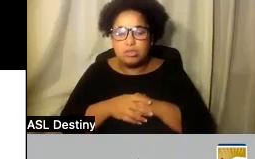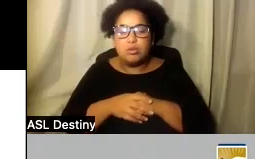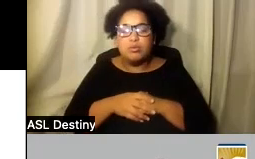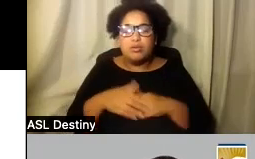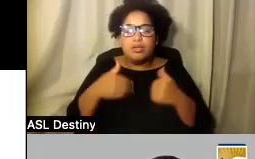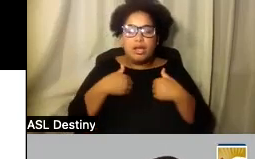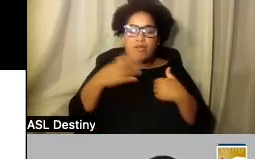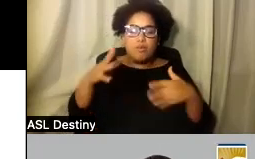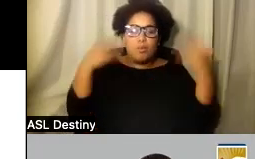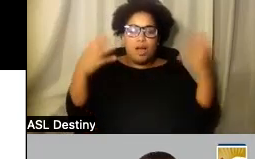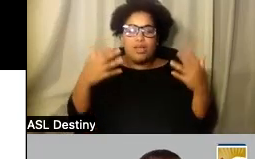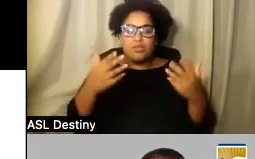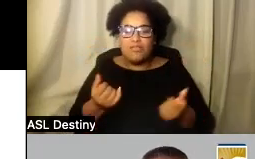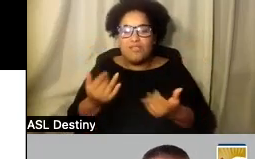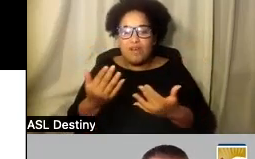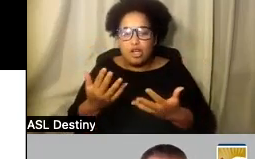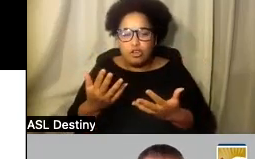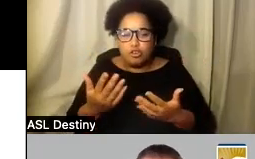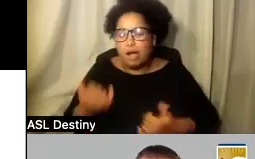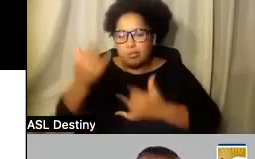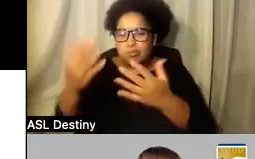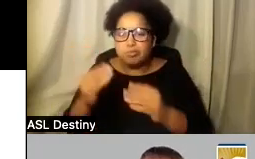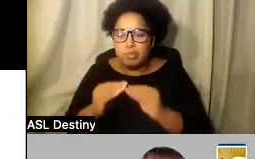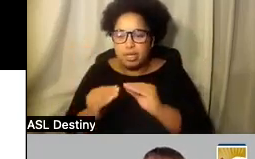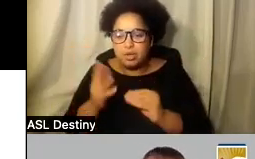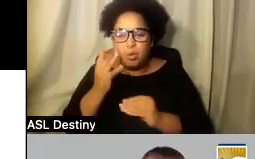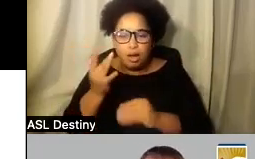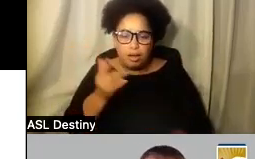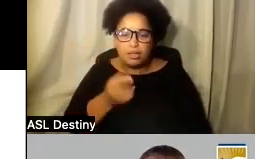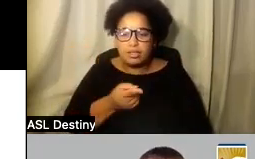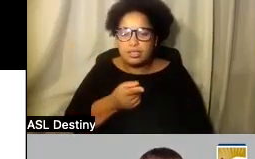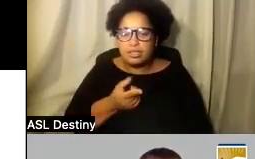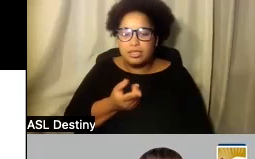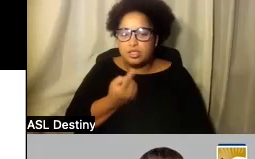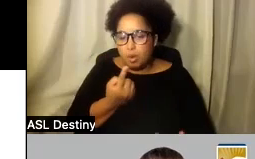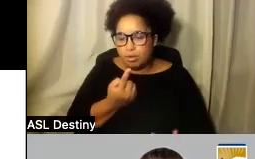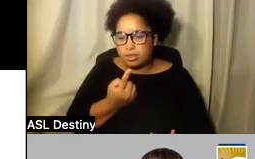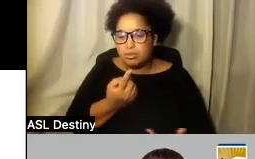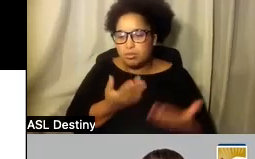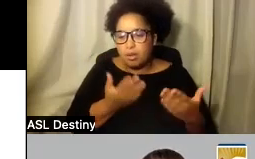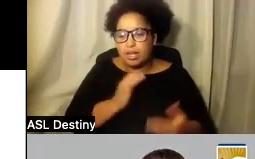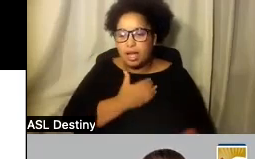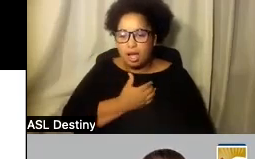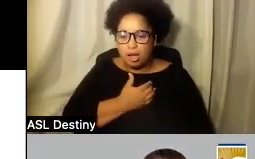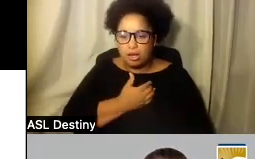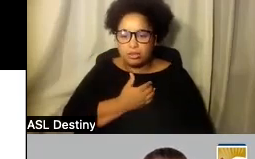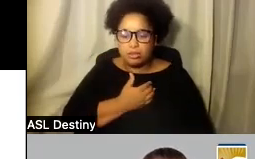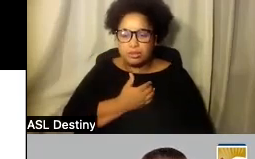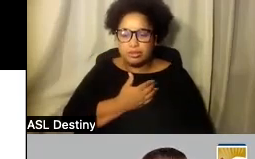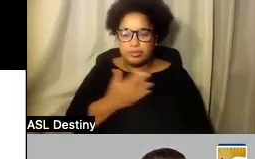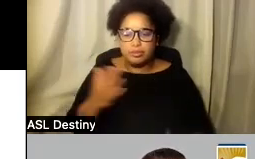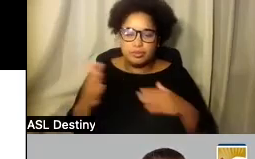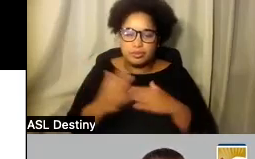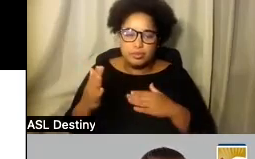there highlighted for a specific reason. That's because wildfire is probably our number one